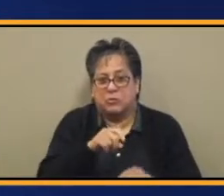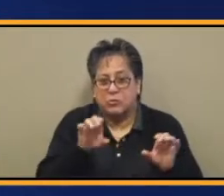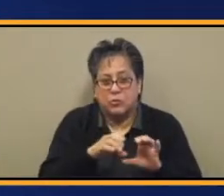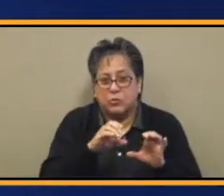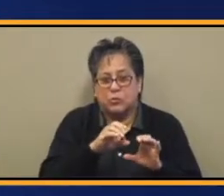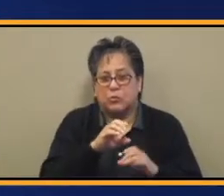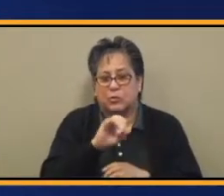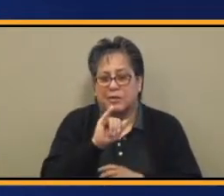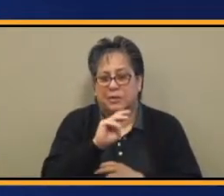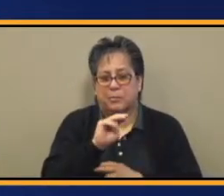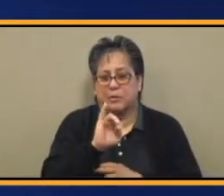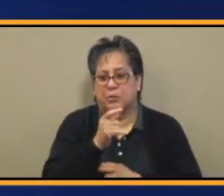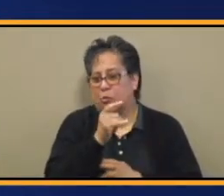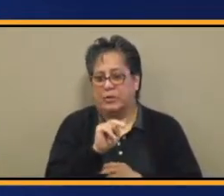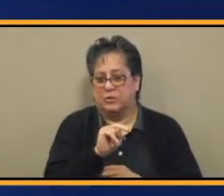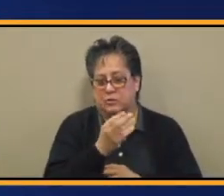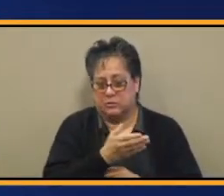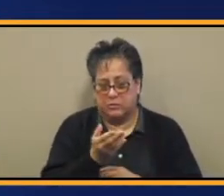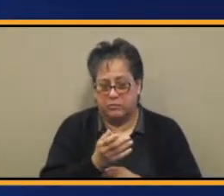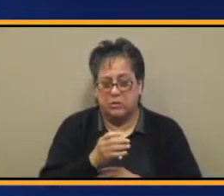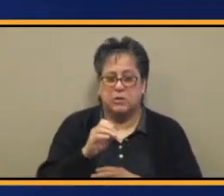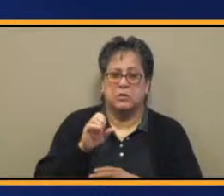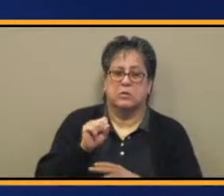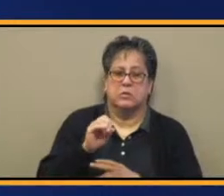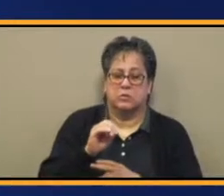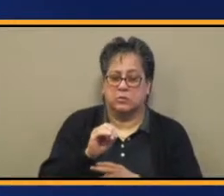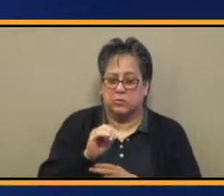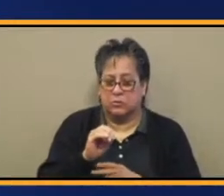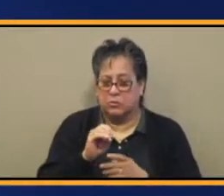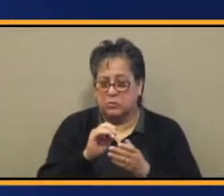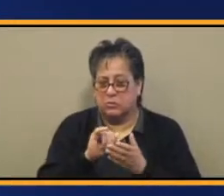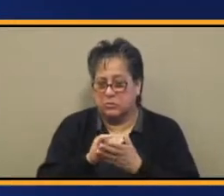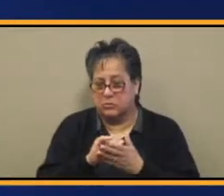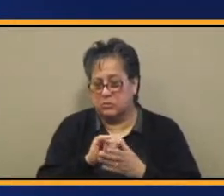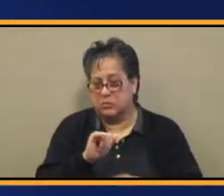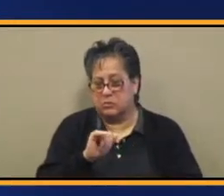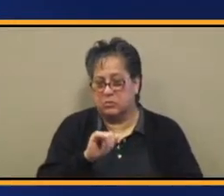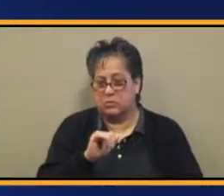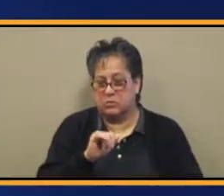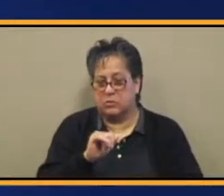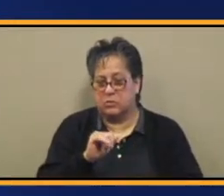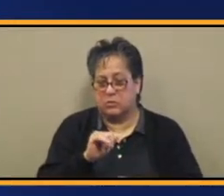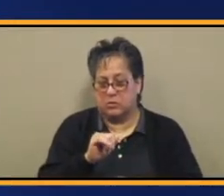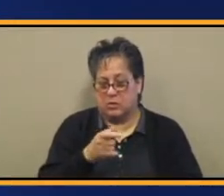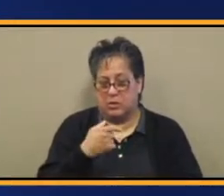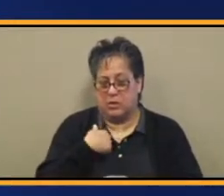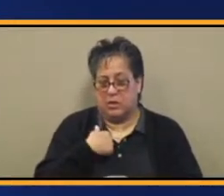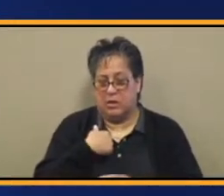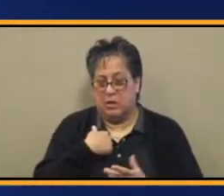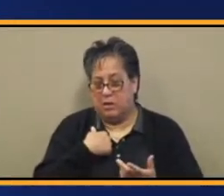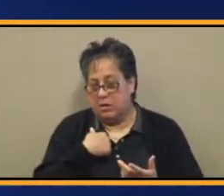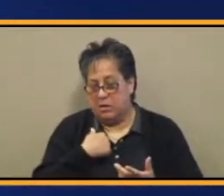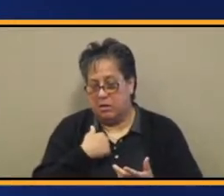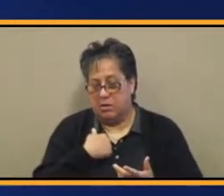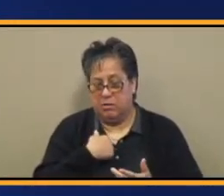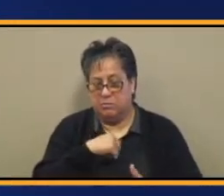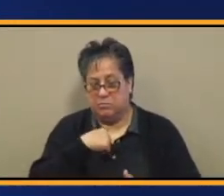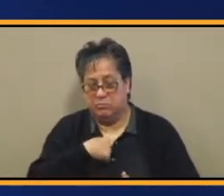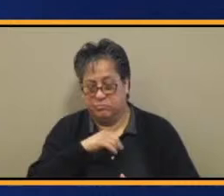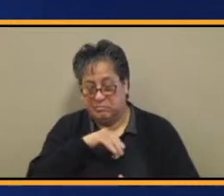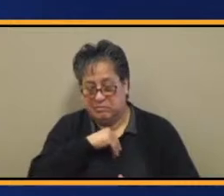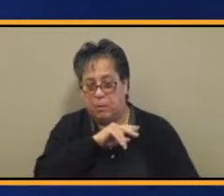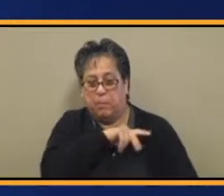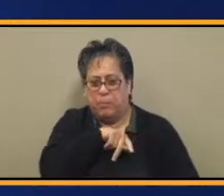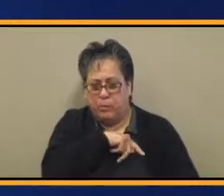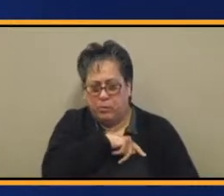stuff, right? And I think that's been the failure of Congress for 30 years. I think I take it very personally when they